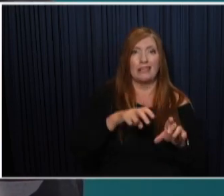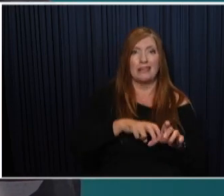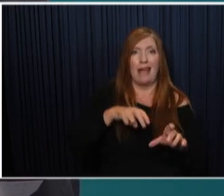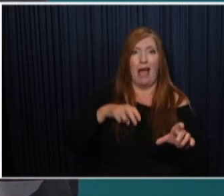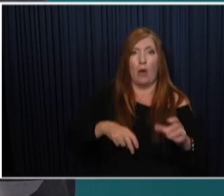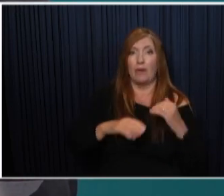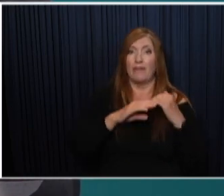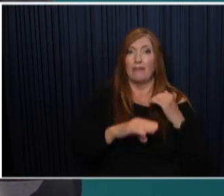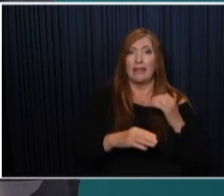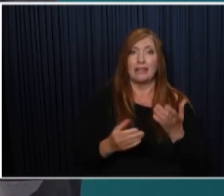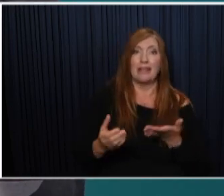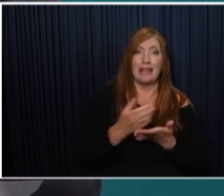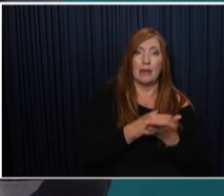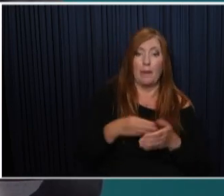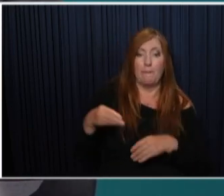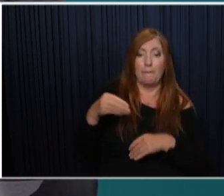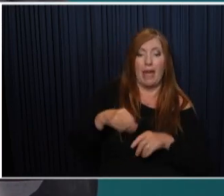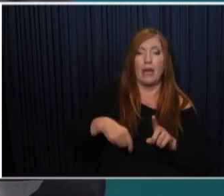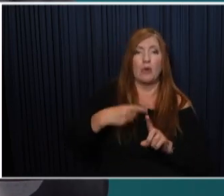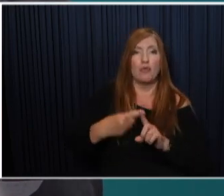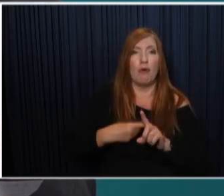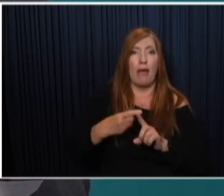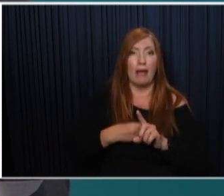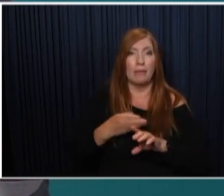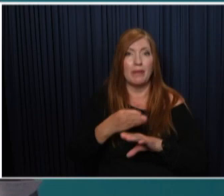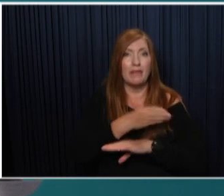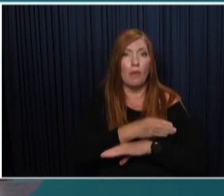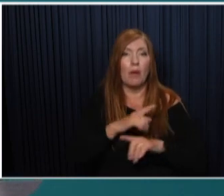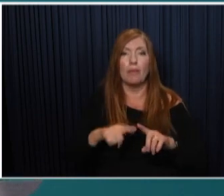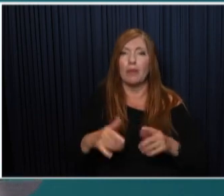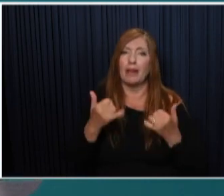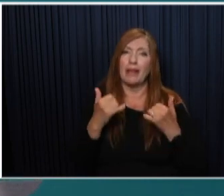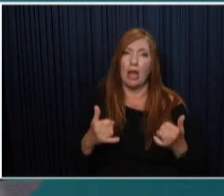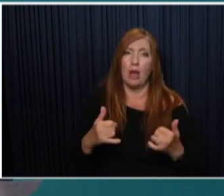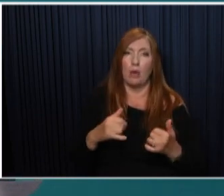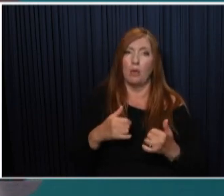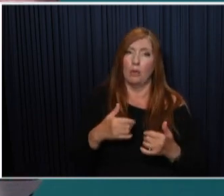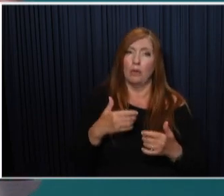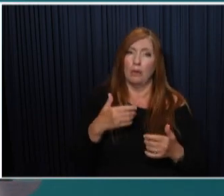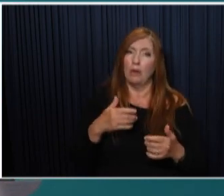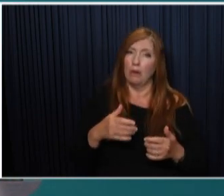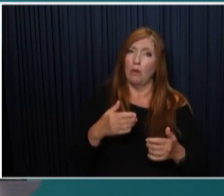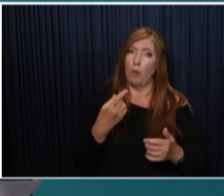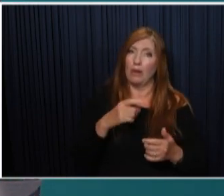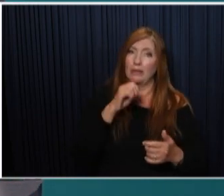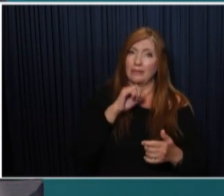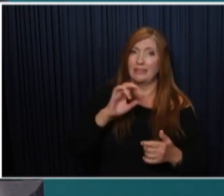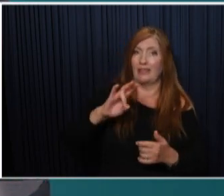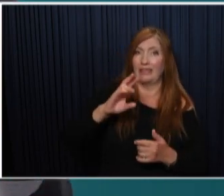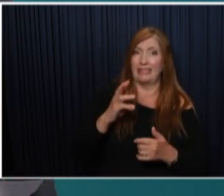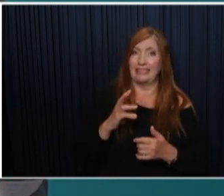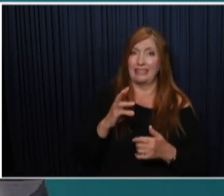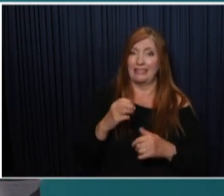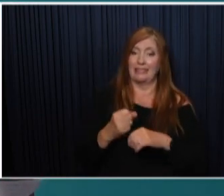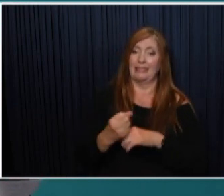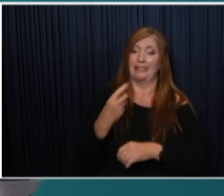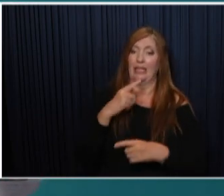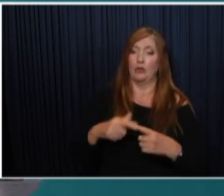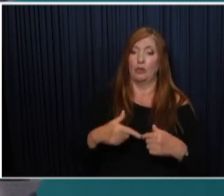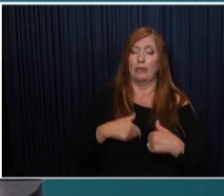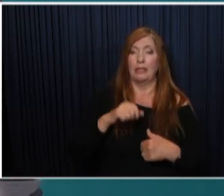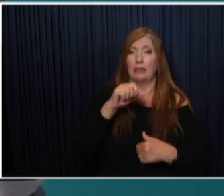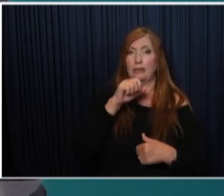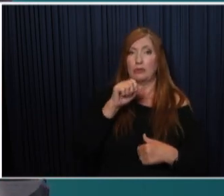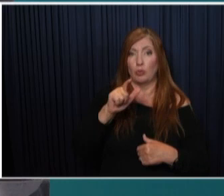maybe paid that rent that they were in, and now, I have a 76-year-old who sent me $20, and she was like, hey, I'm like you.